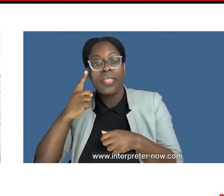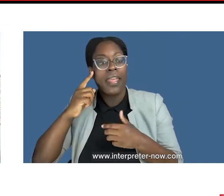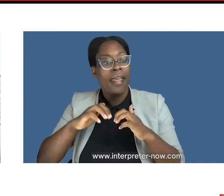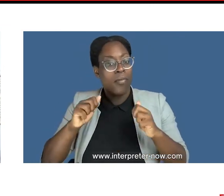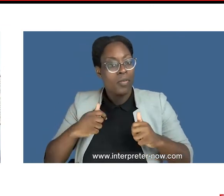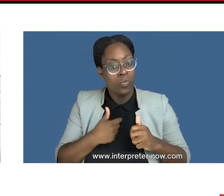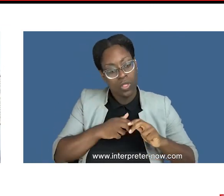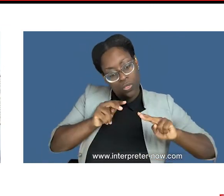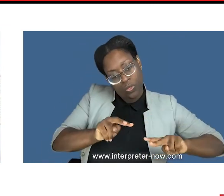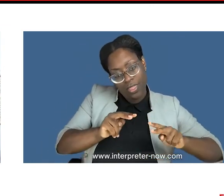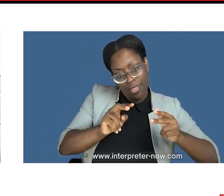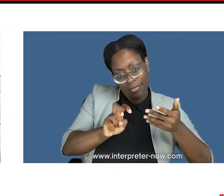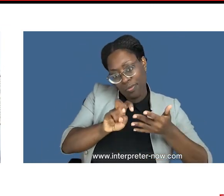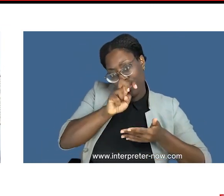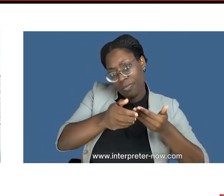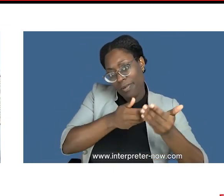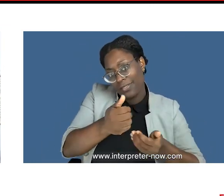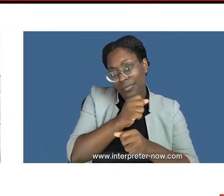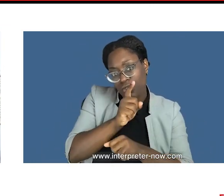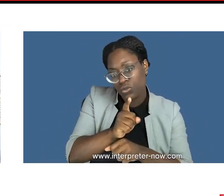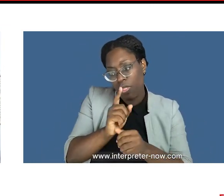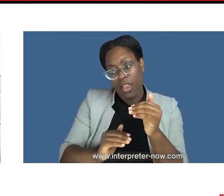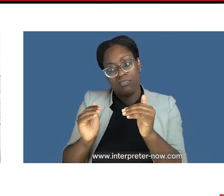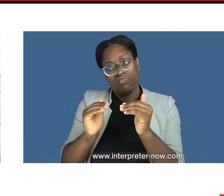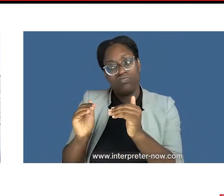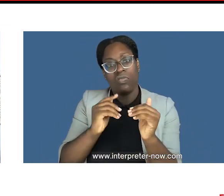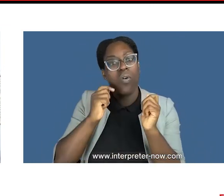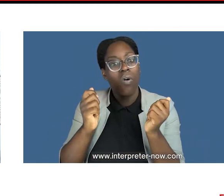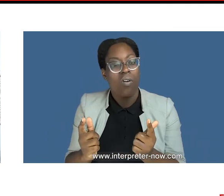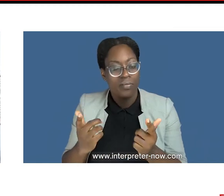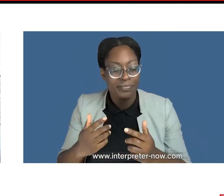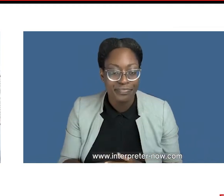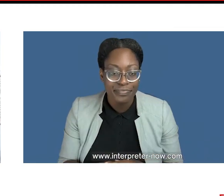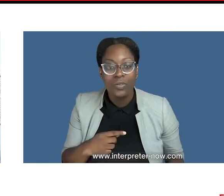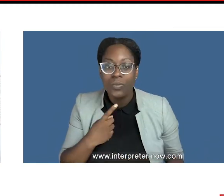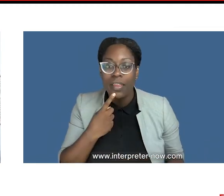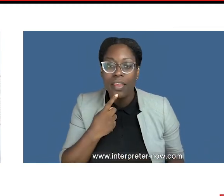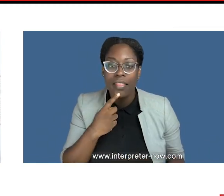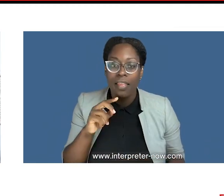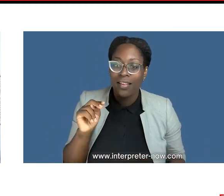So people continue to be compensated equitably.